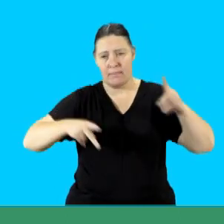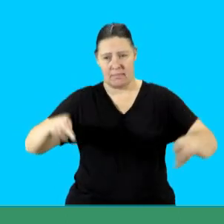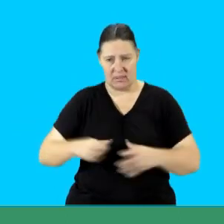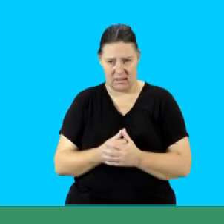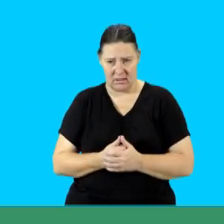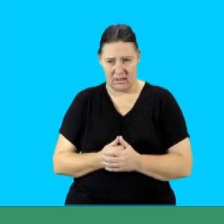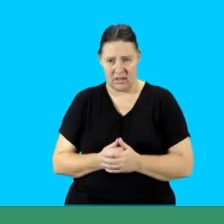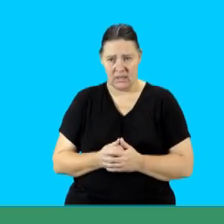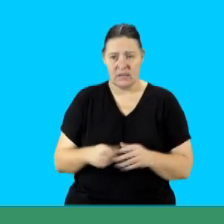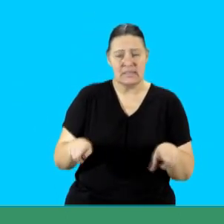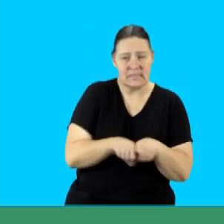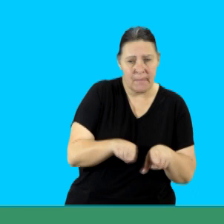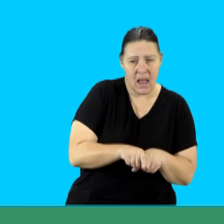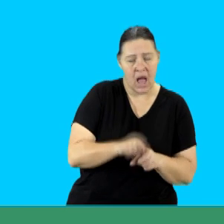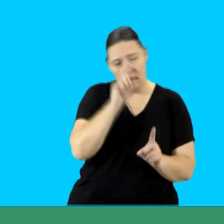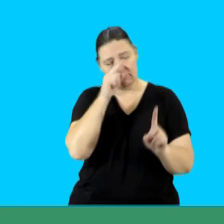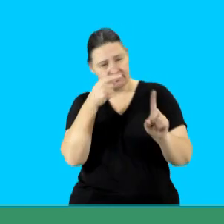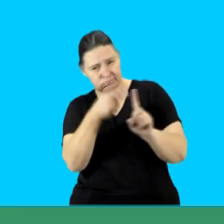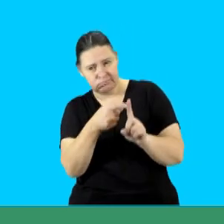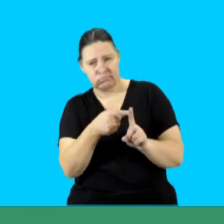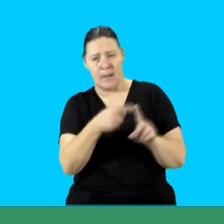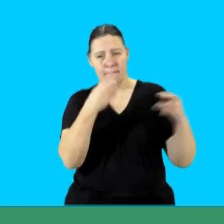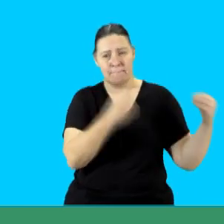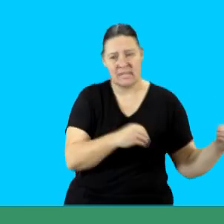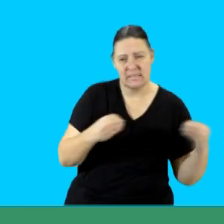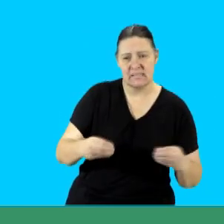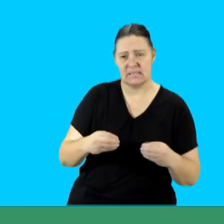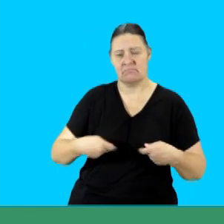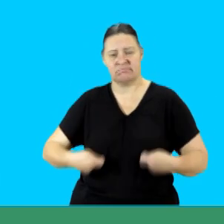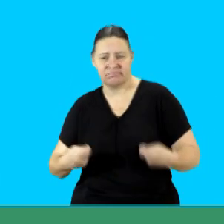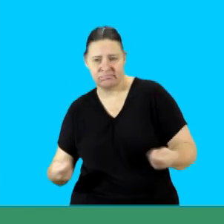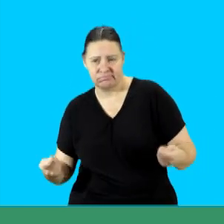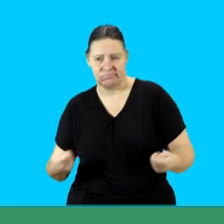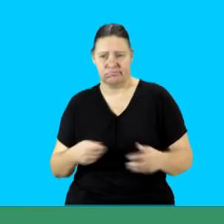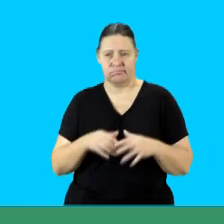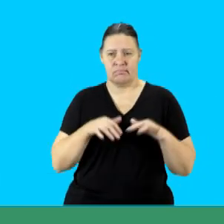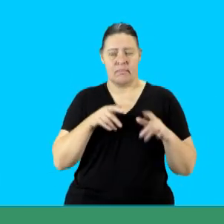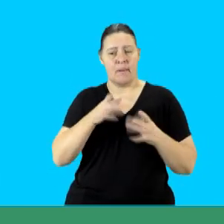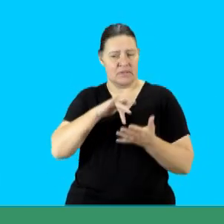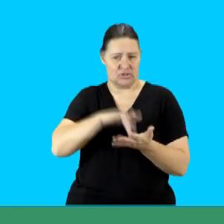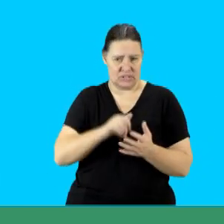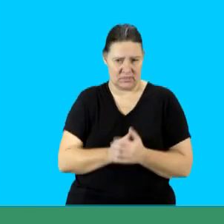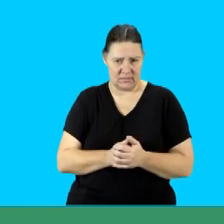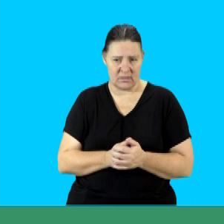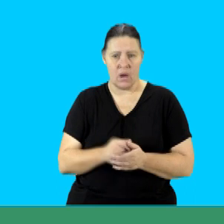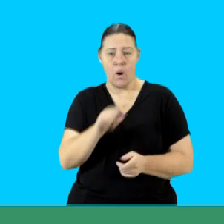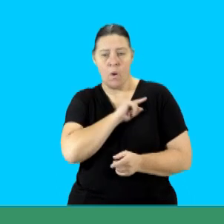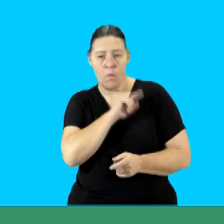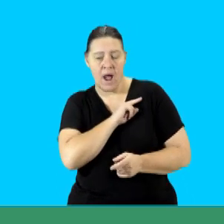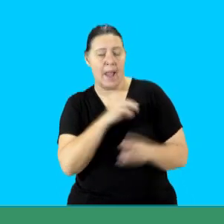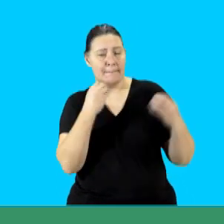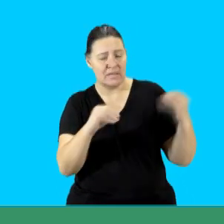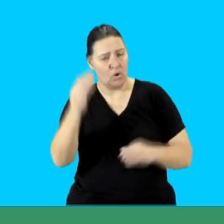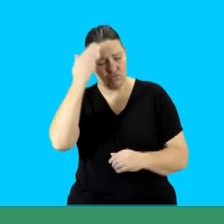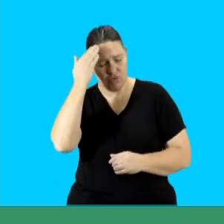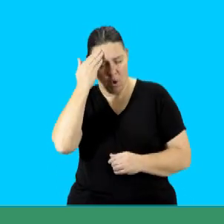commercial positions. Reasons why businesses lobby. Businesses lobby their regulator or supervisory body